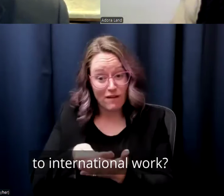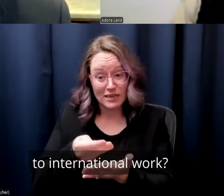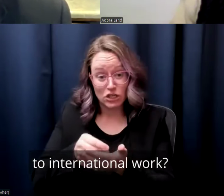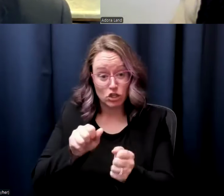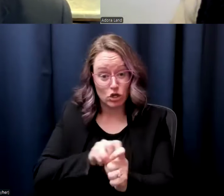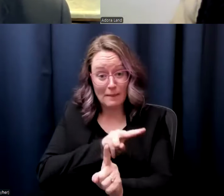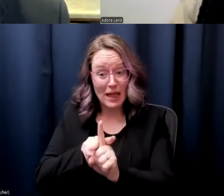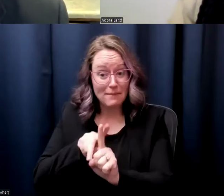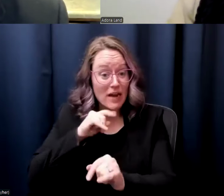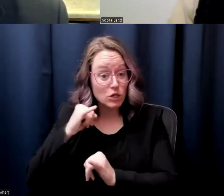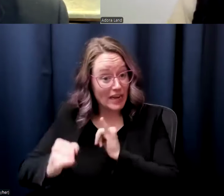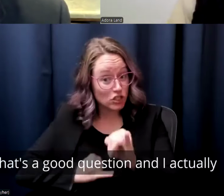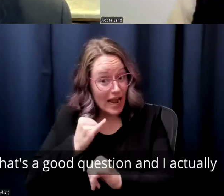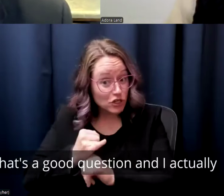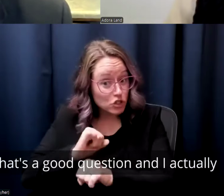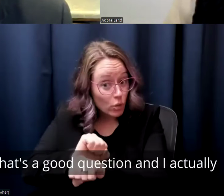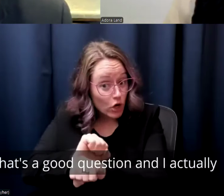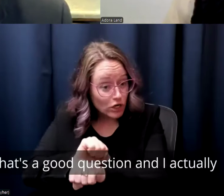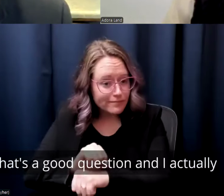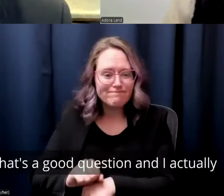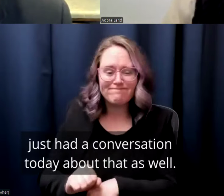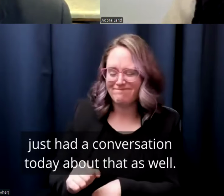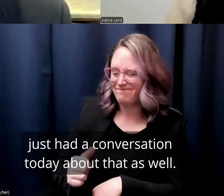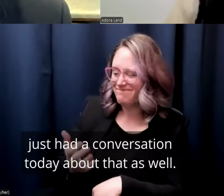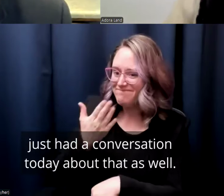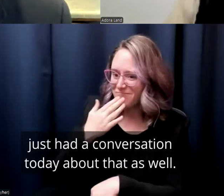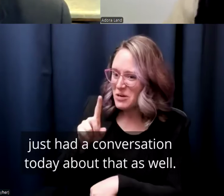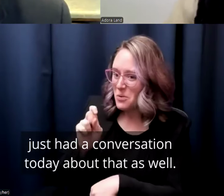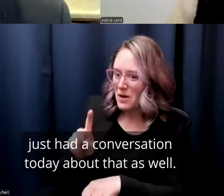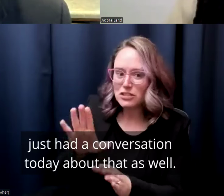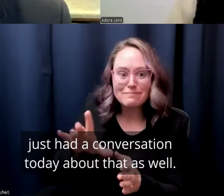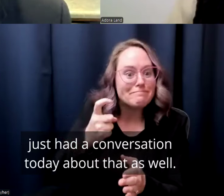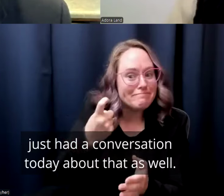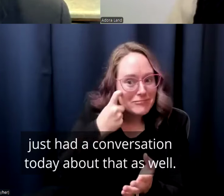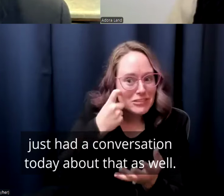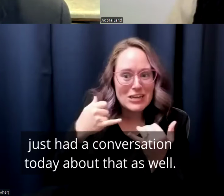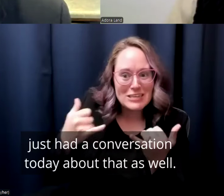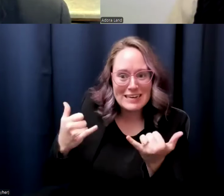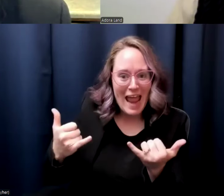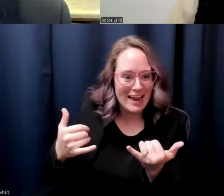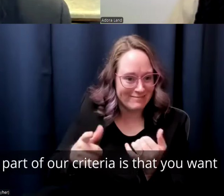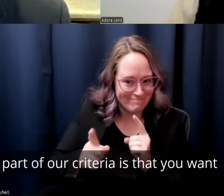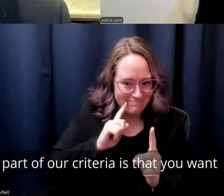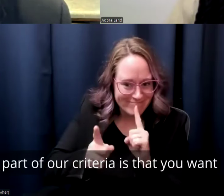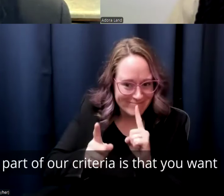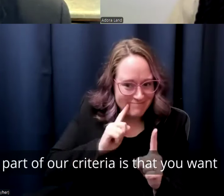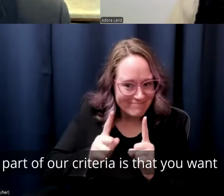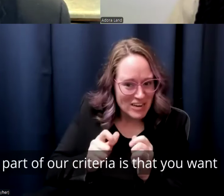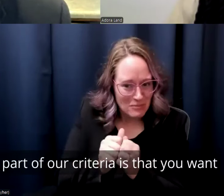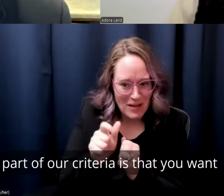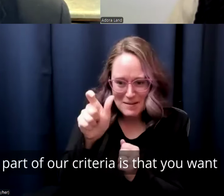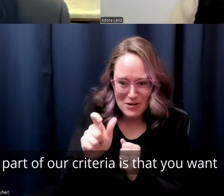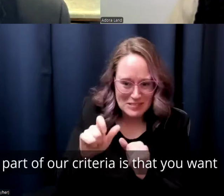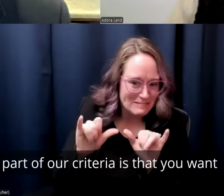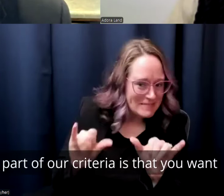international work? That's a good question. And I actually just had a conversation today about that as well. So part